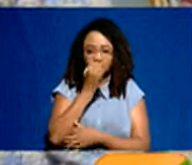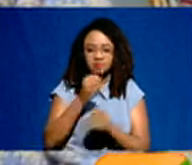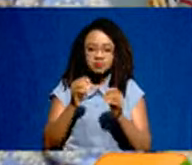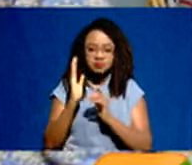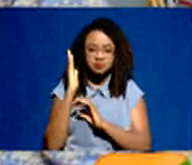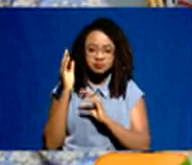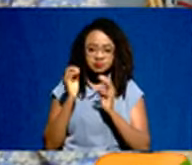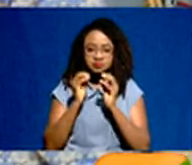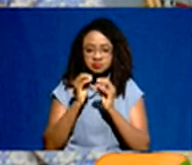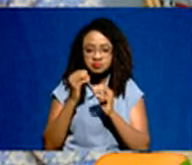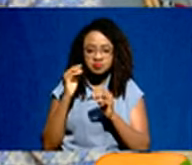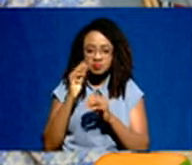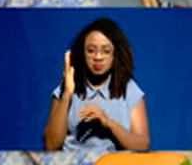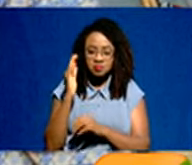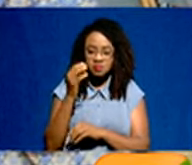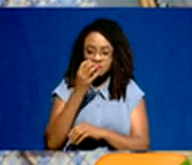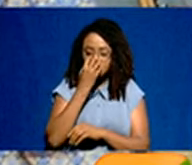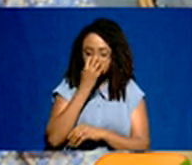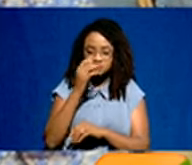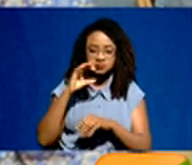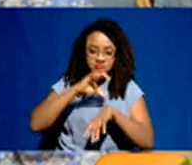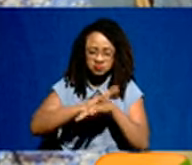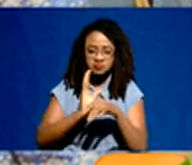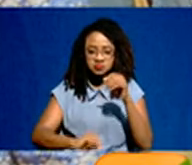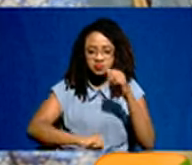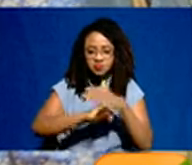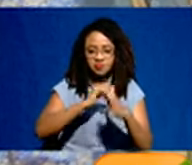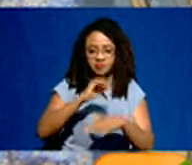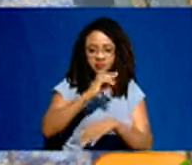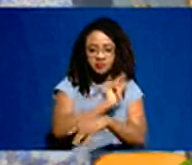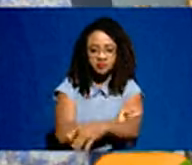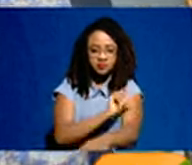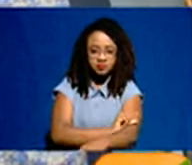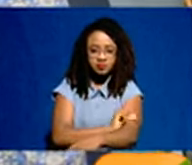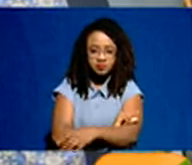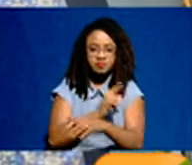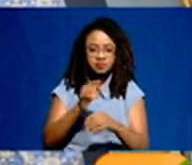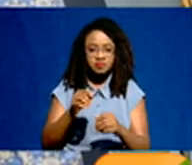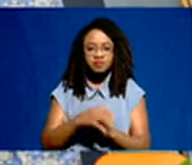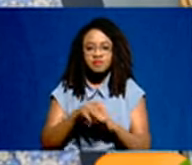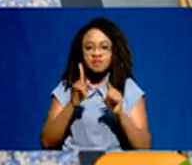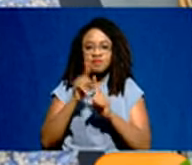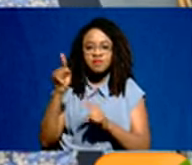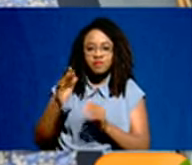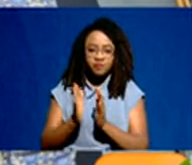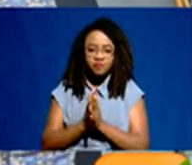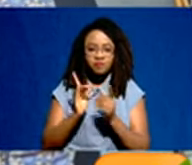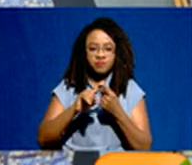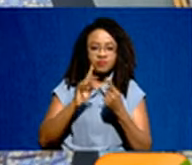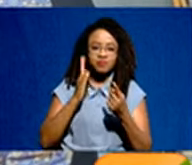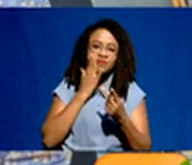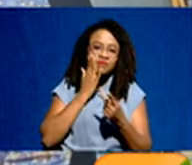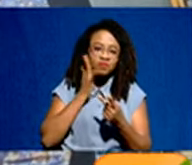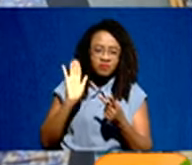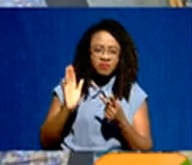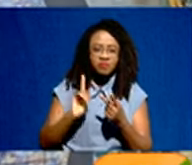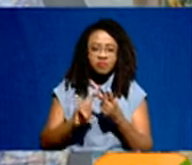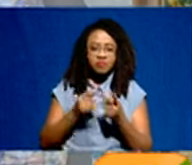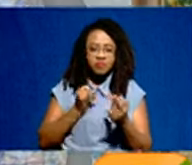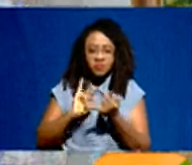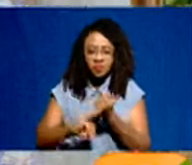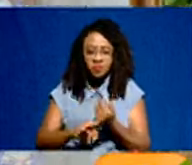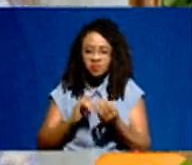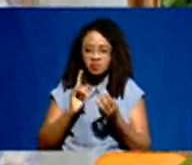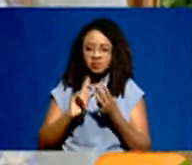secured Ghana's support for Raila's bid during his state visit to the country. Kuria was accompanied by his mother, Teresia, his